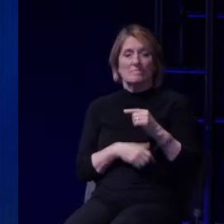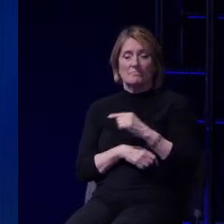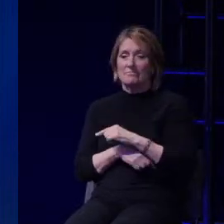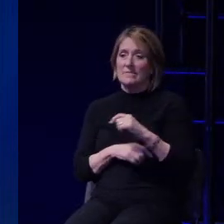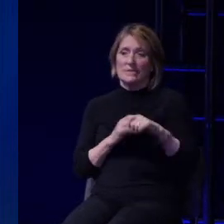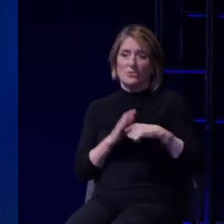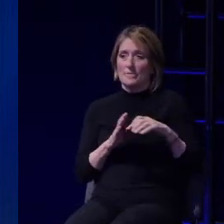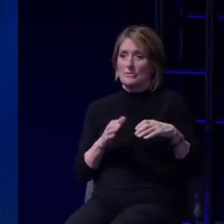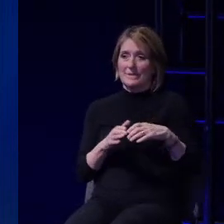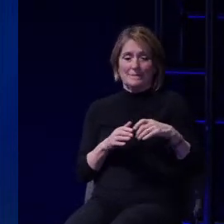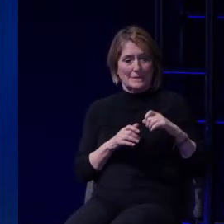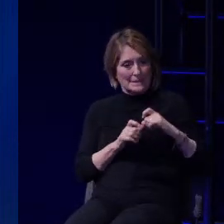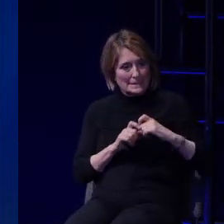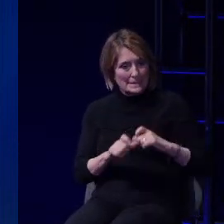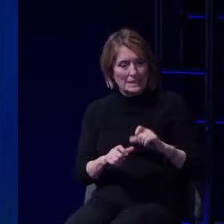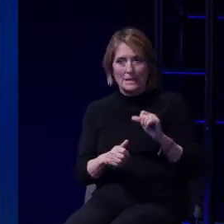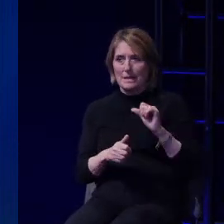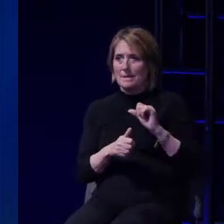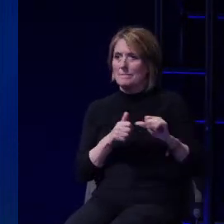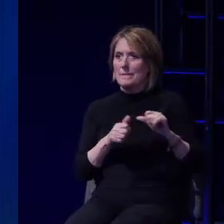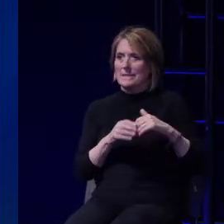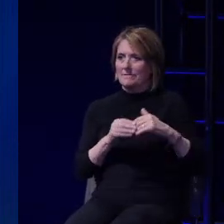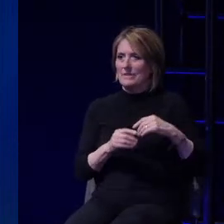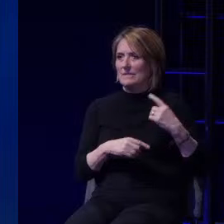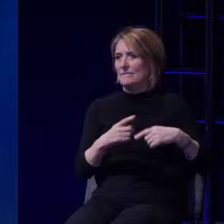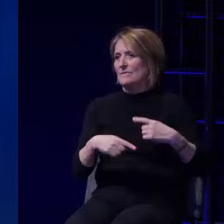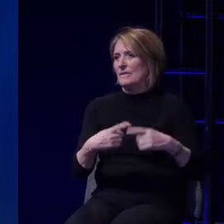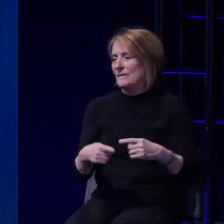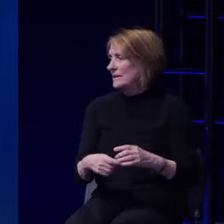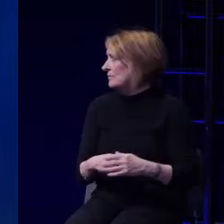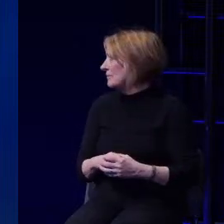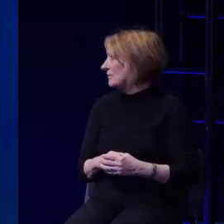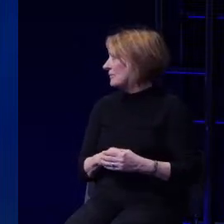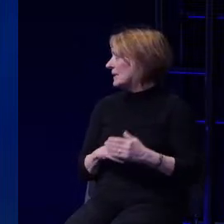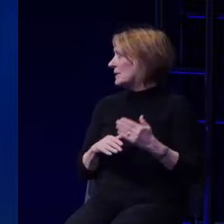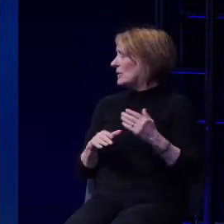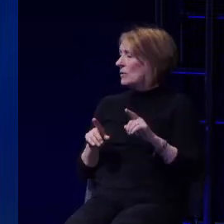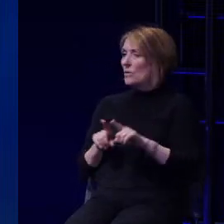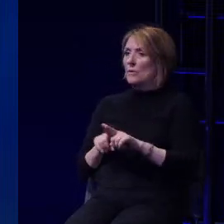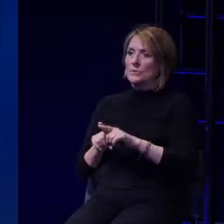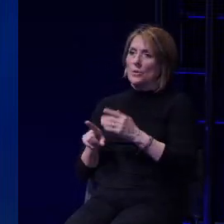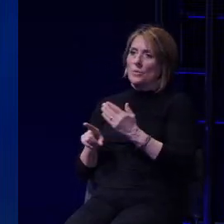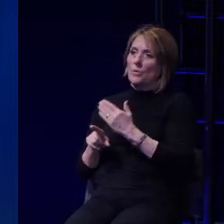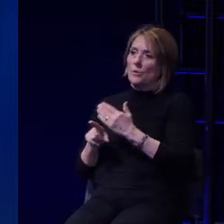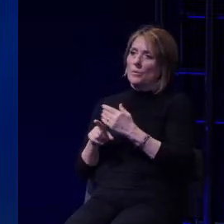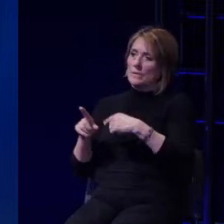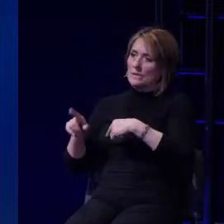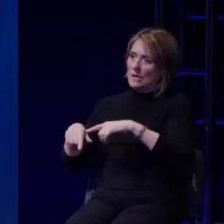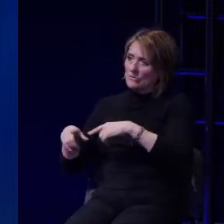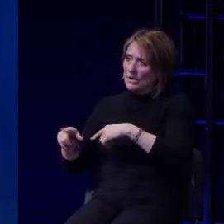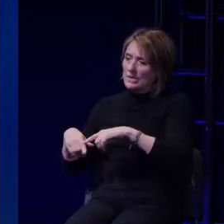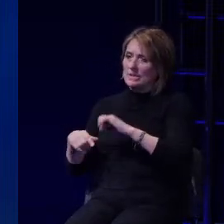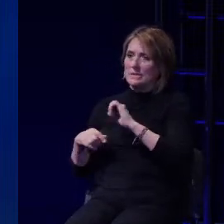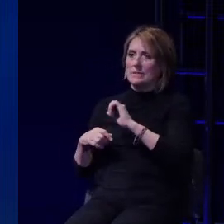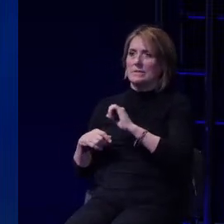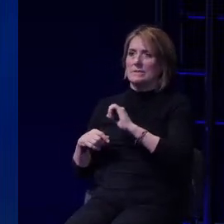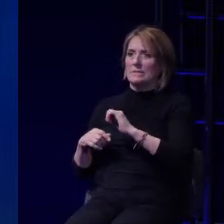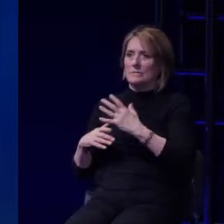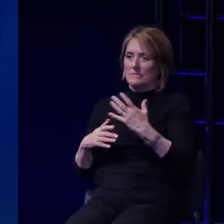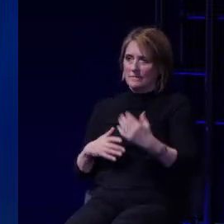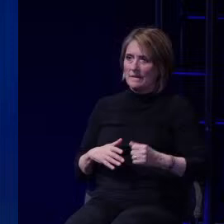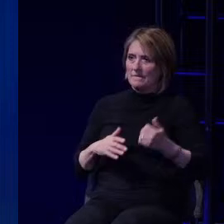Yeah. And working with directors who have done documentaries versus those who haven't, is